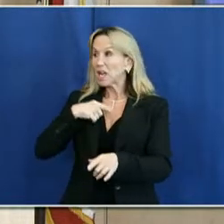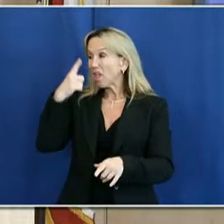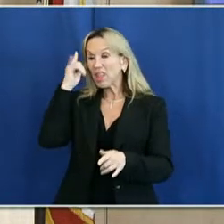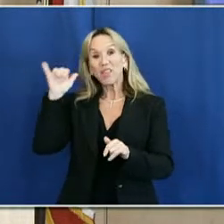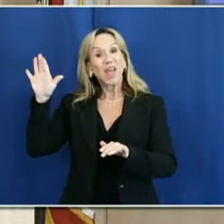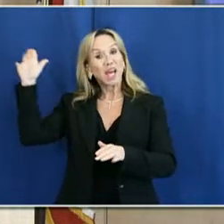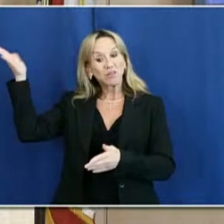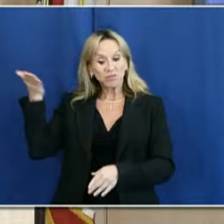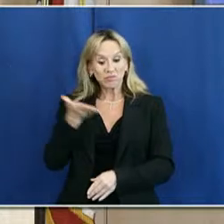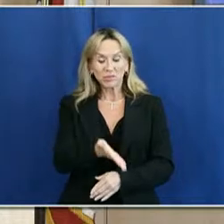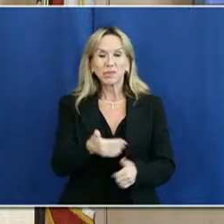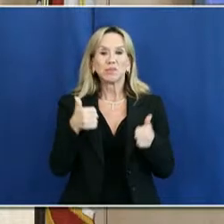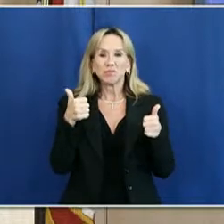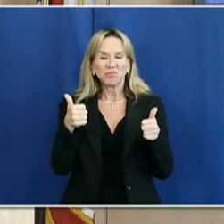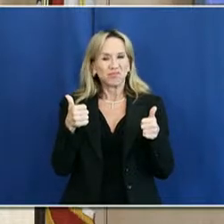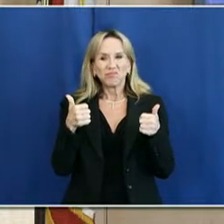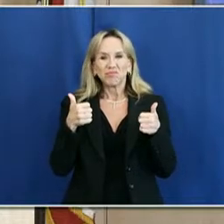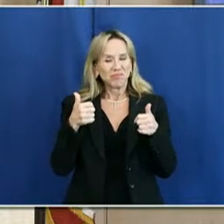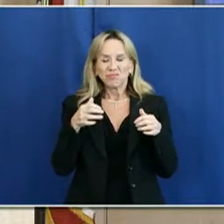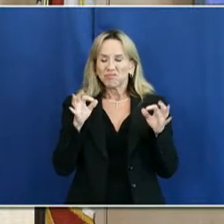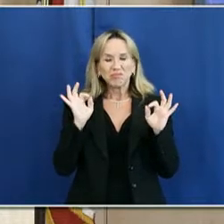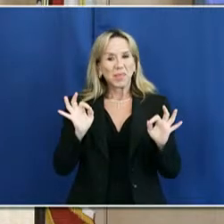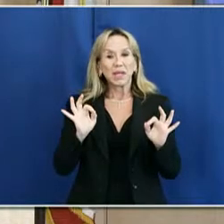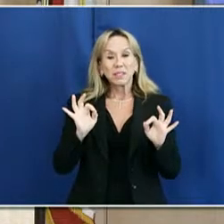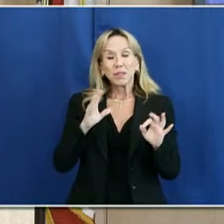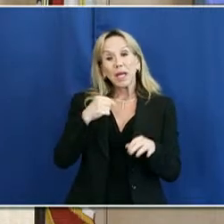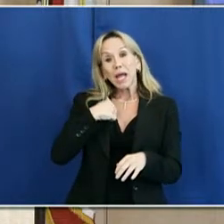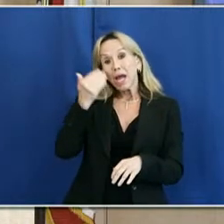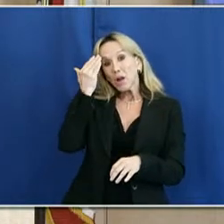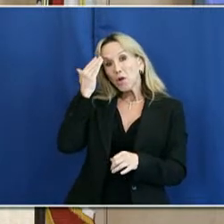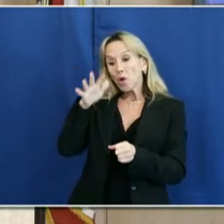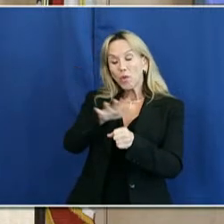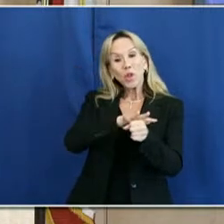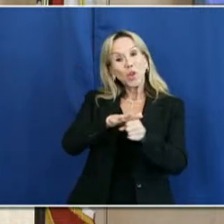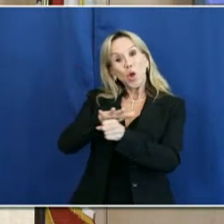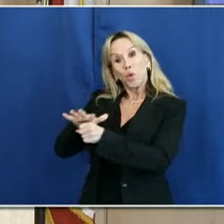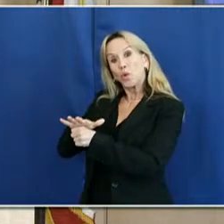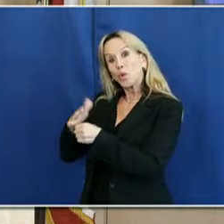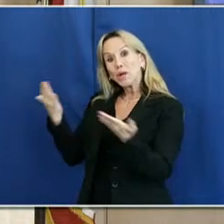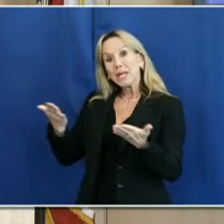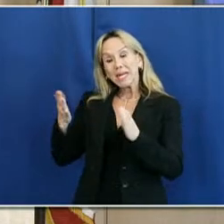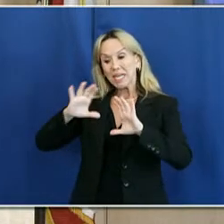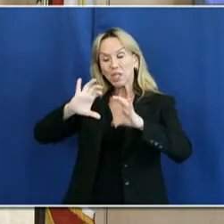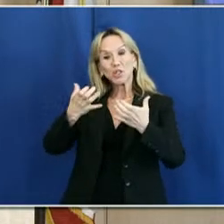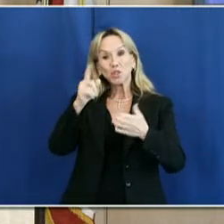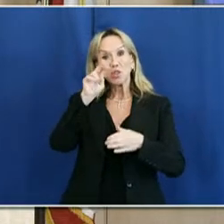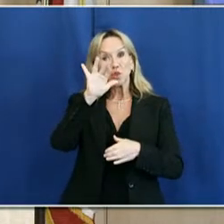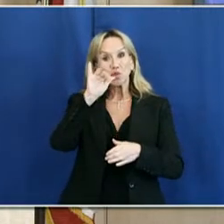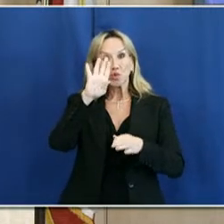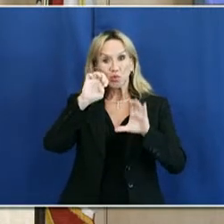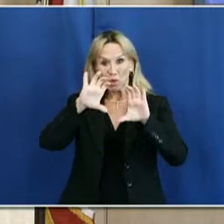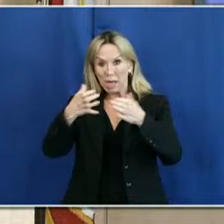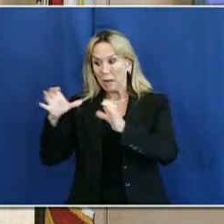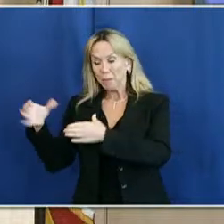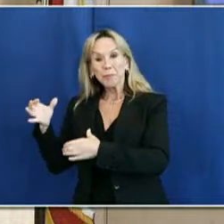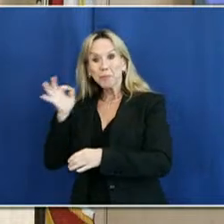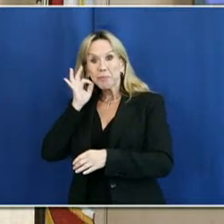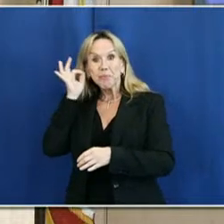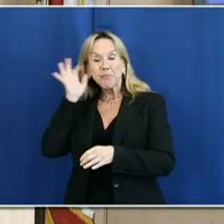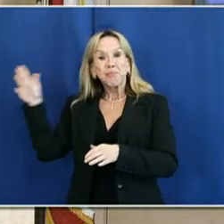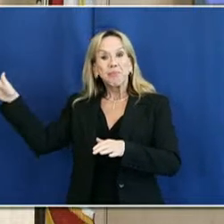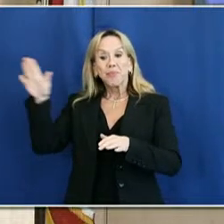excellent. And I know that actually our local tribes have used some of those templates to actually design